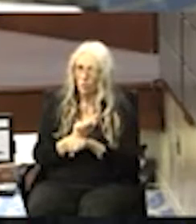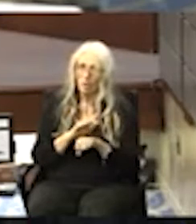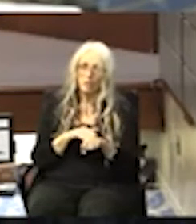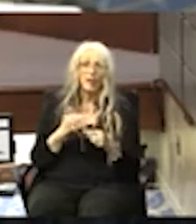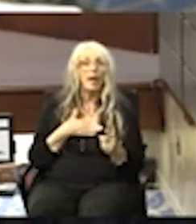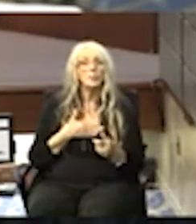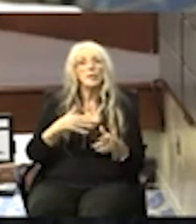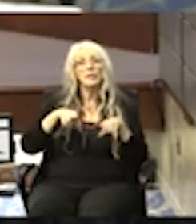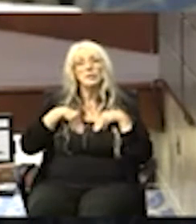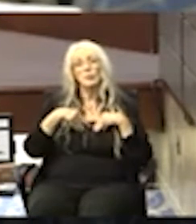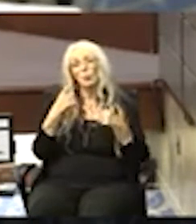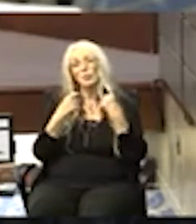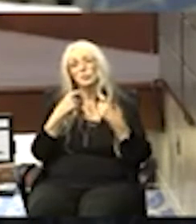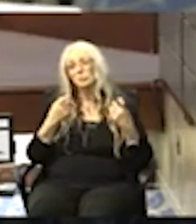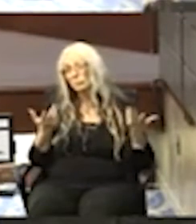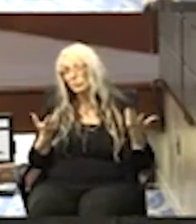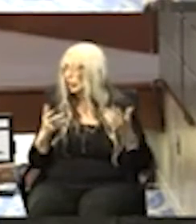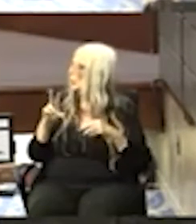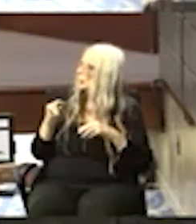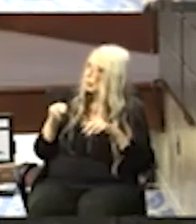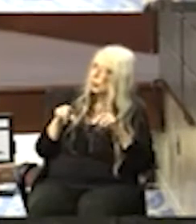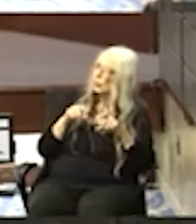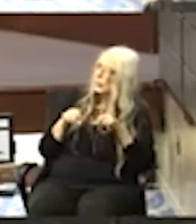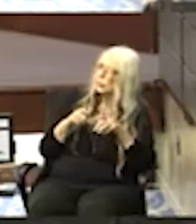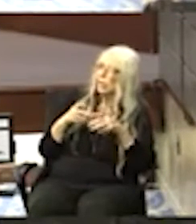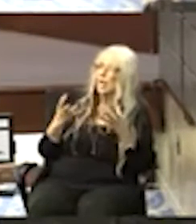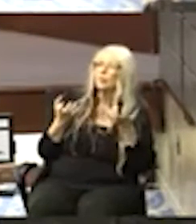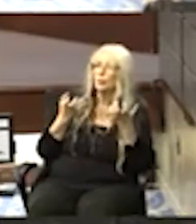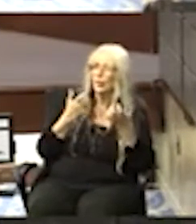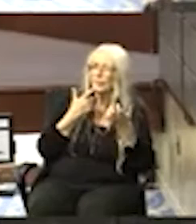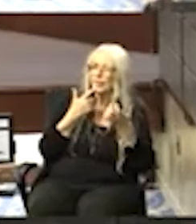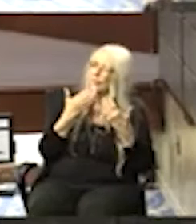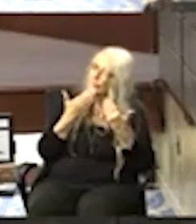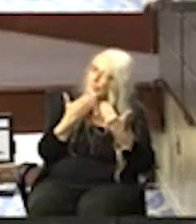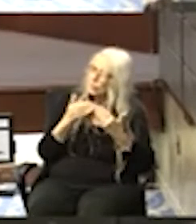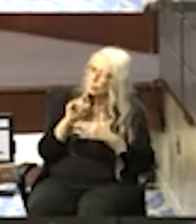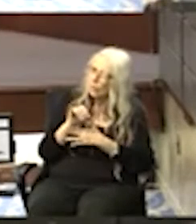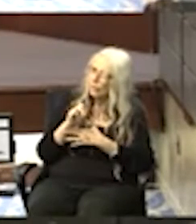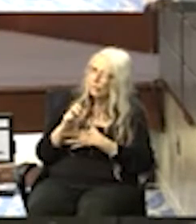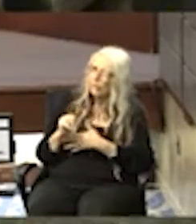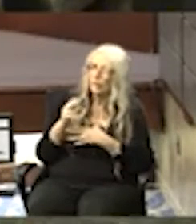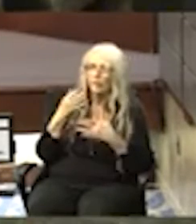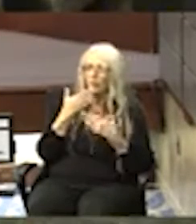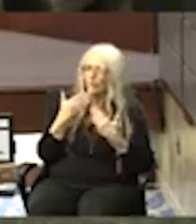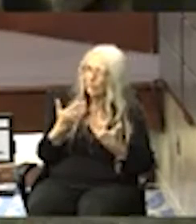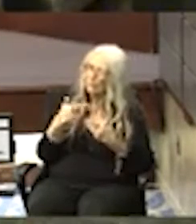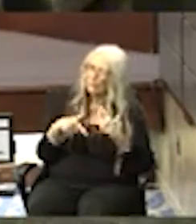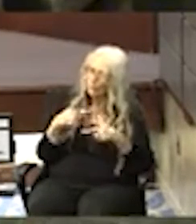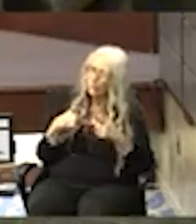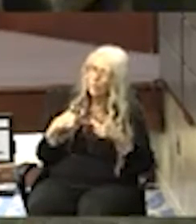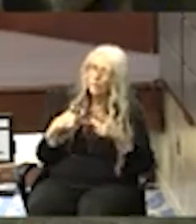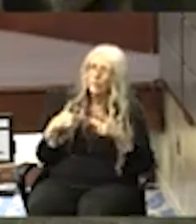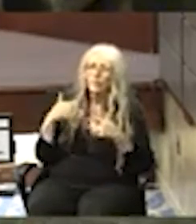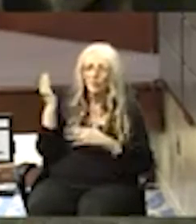any questions or comments. No question. I just want to say thank you, Jonathan, and thank you for coming in and